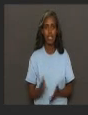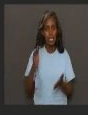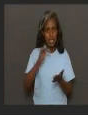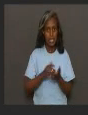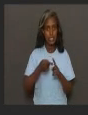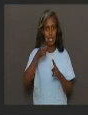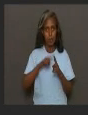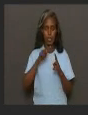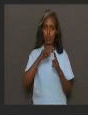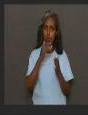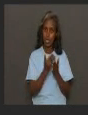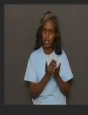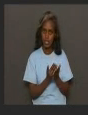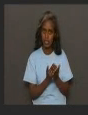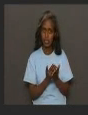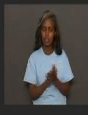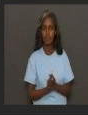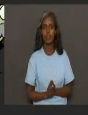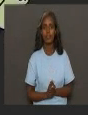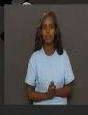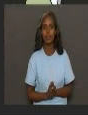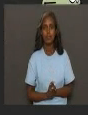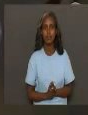Let's get back to our lesson.